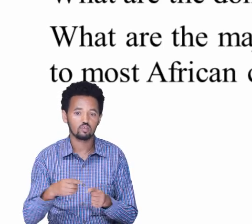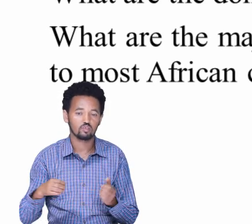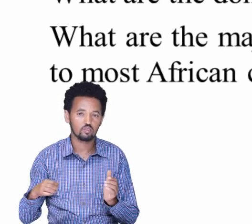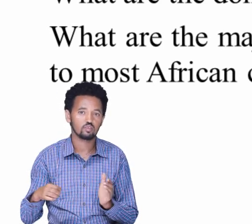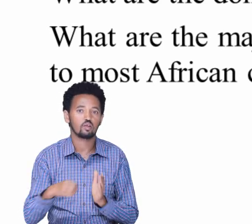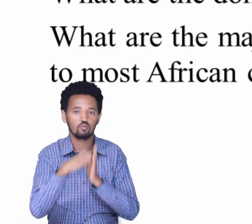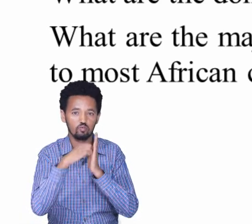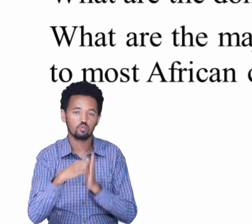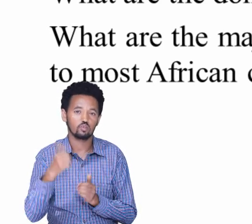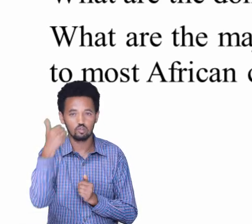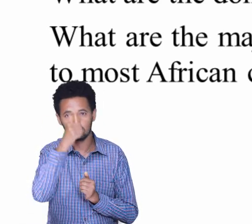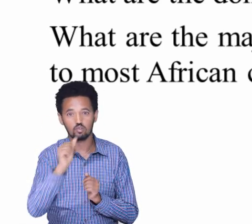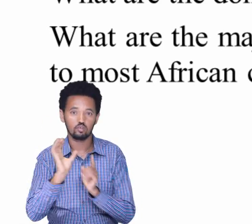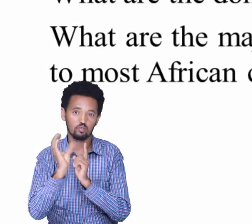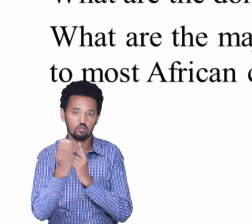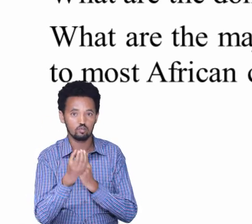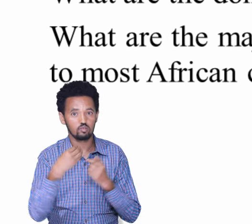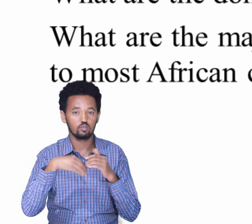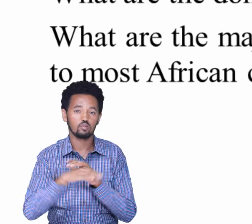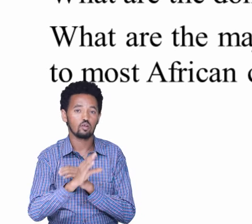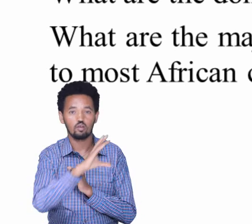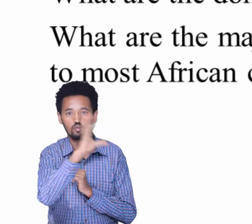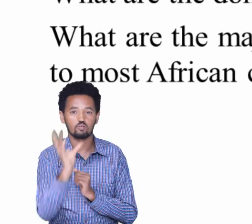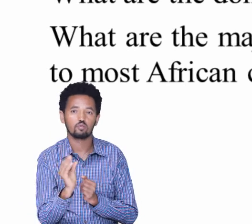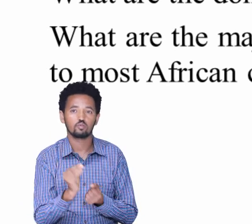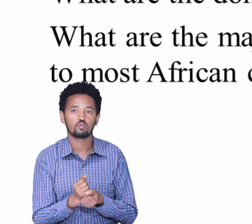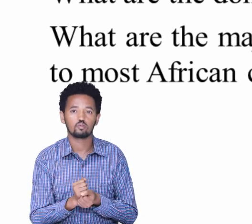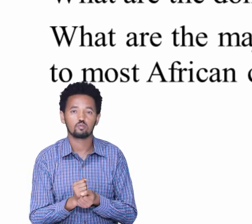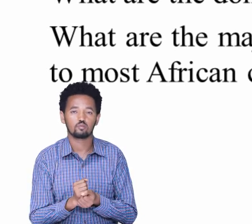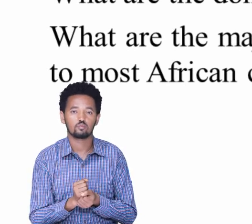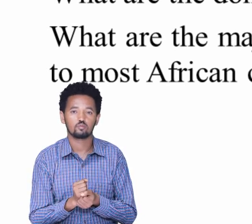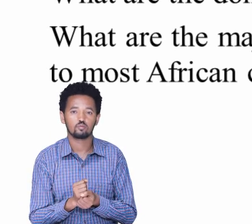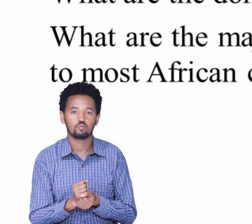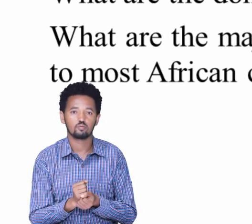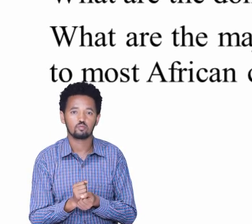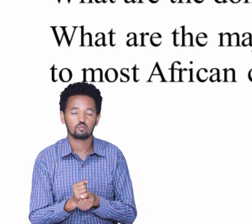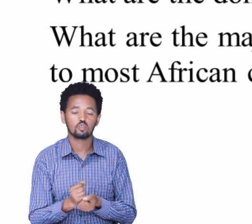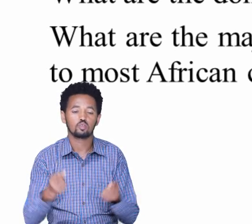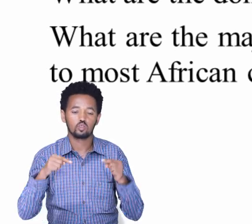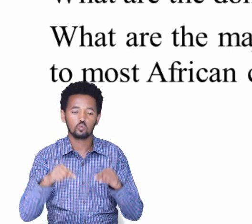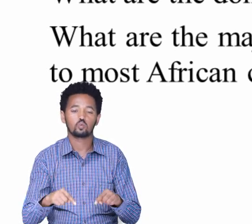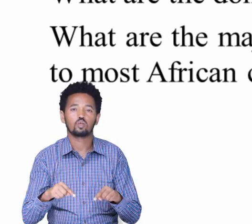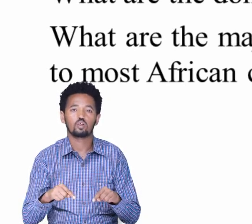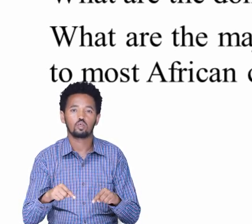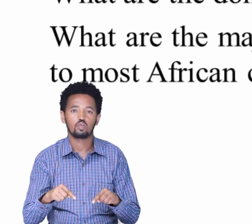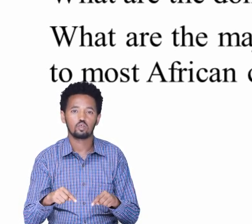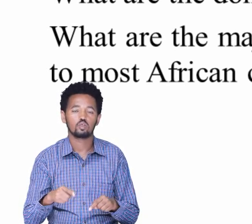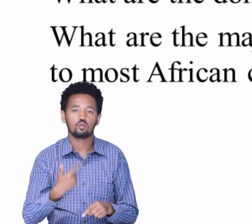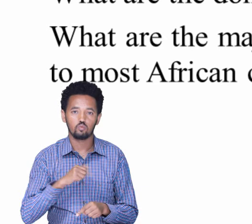Generally, today we have seen about climatic region of Africa and what seems like the climate of